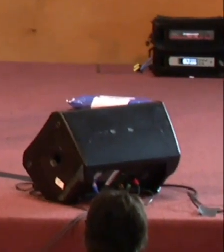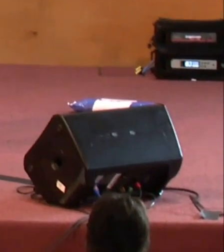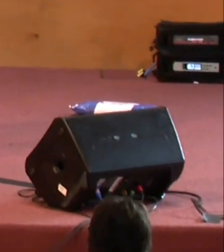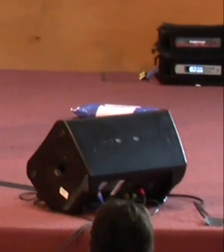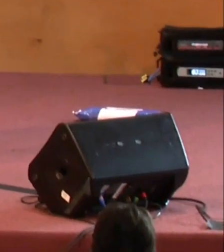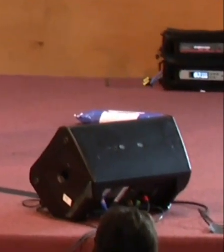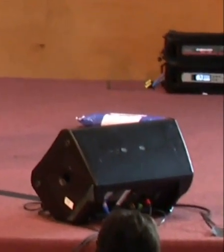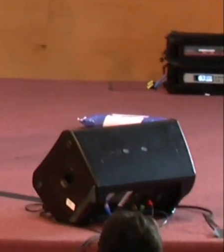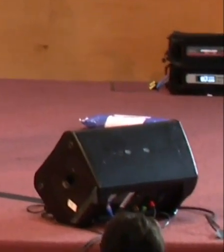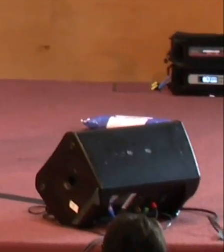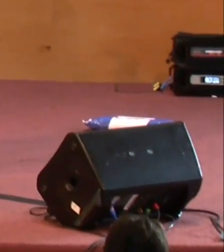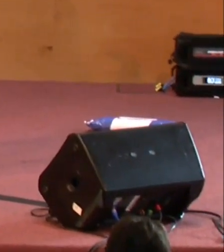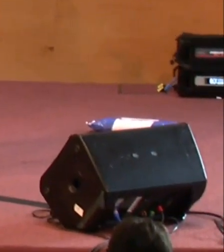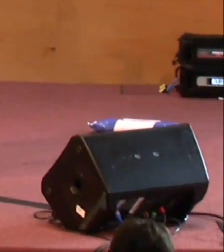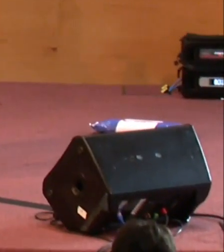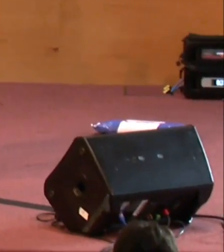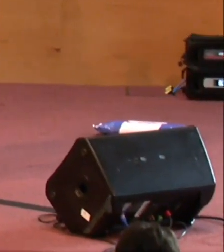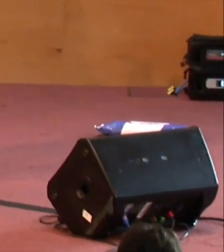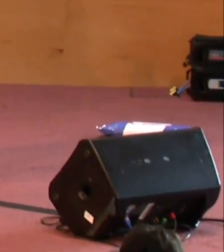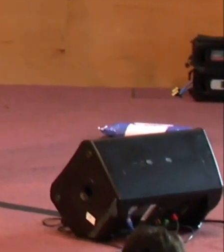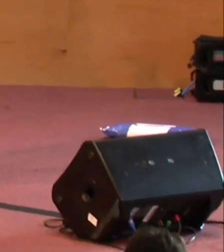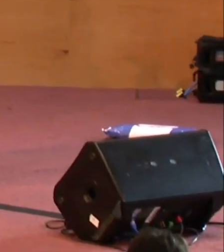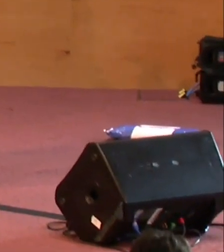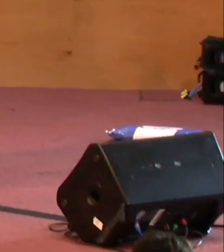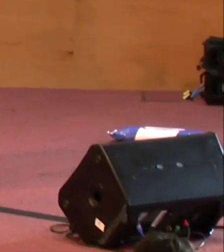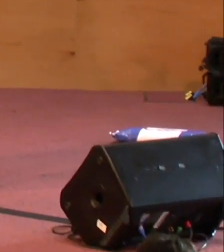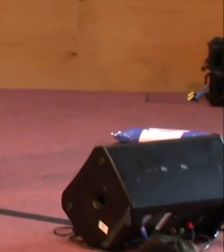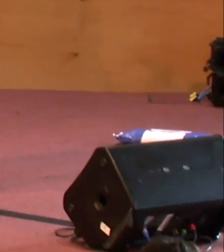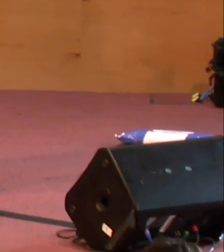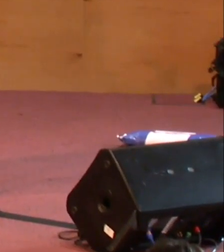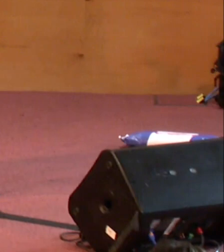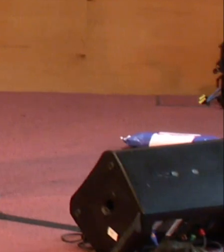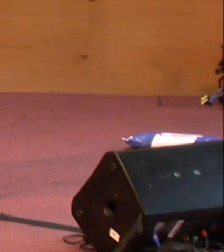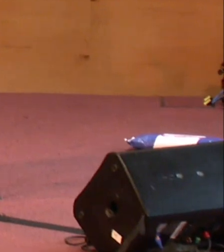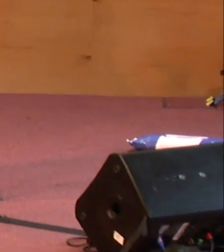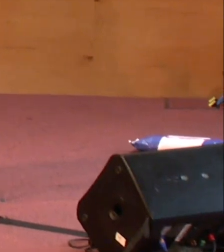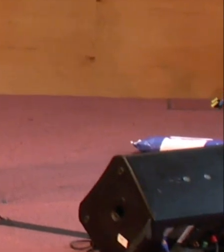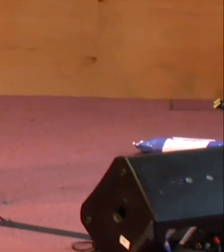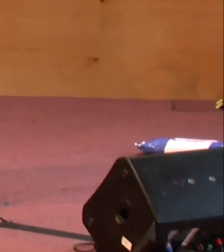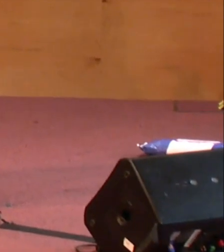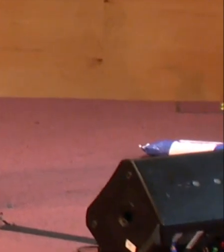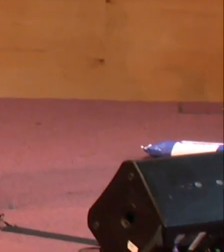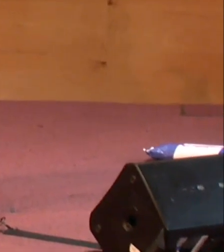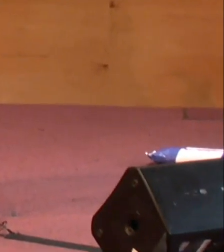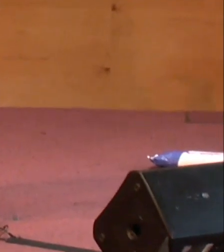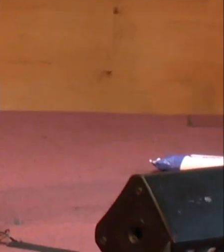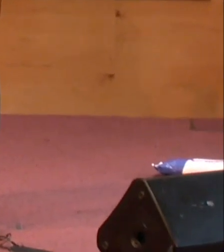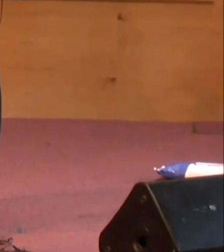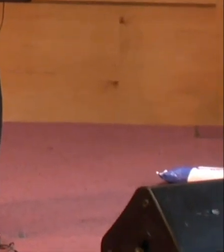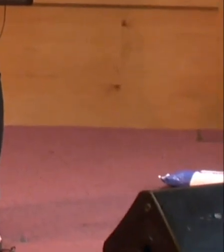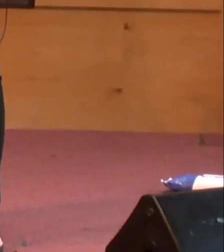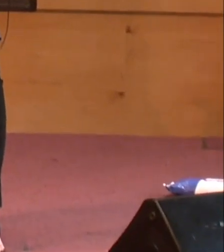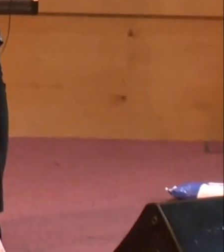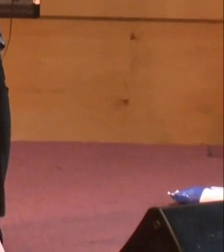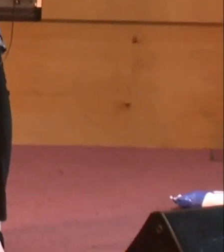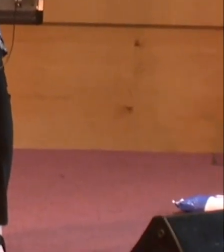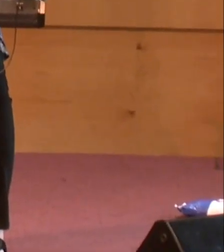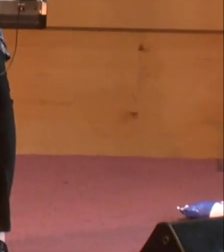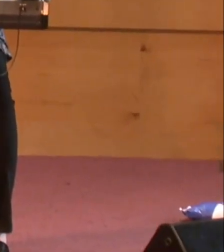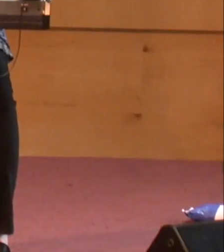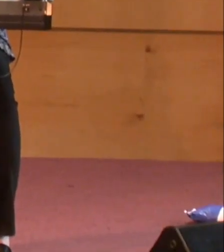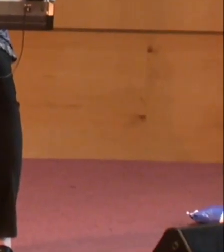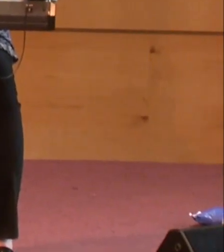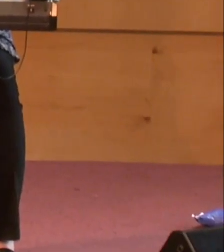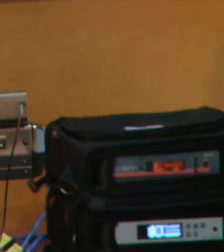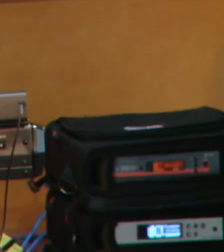going to ask you to bring to mind that one thing that perhaps you are still hanging on to and not quite forgiving